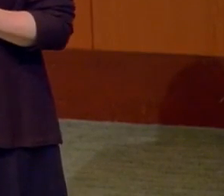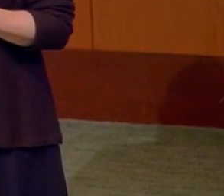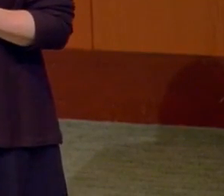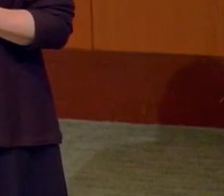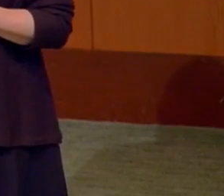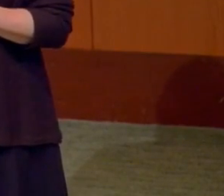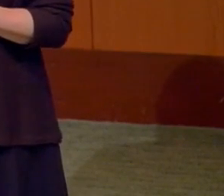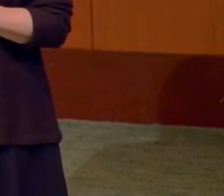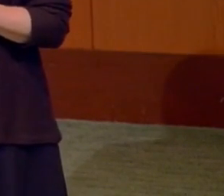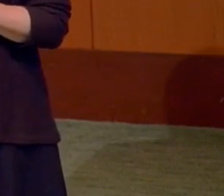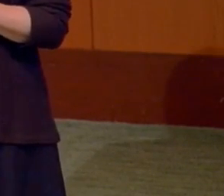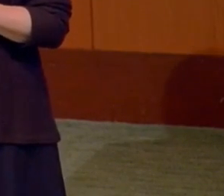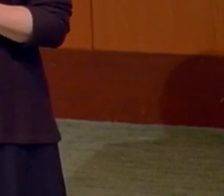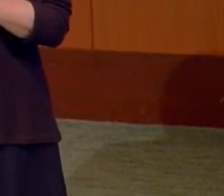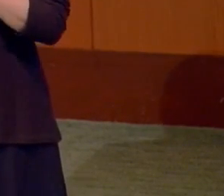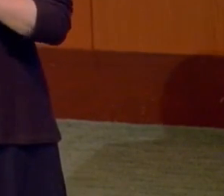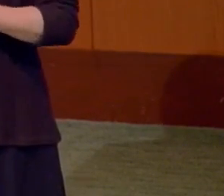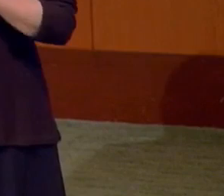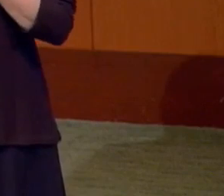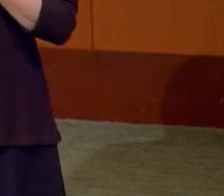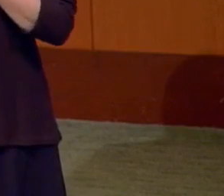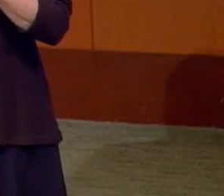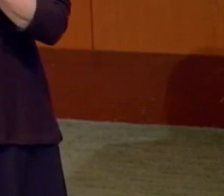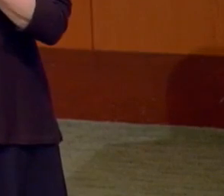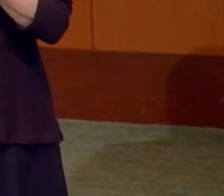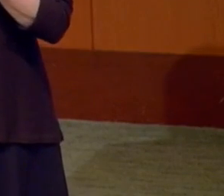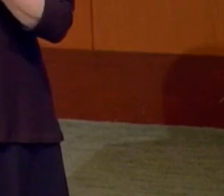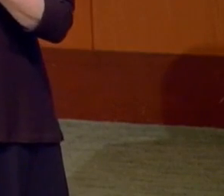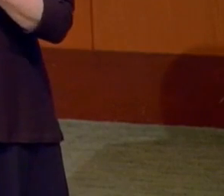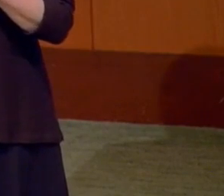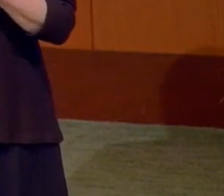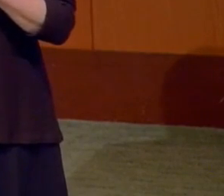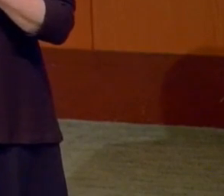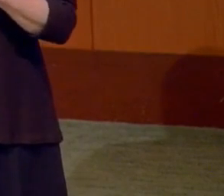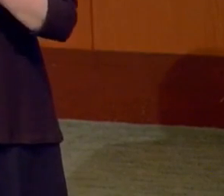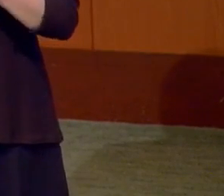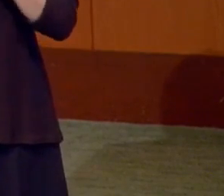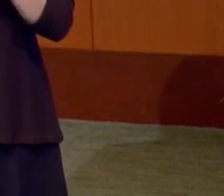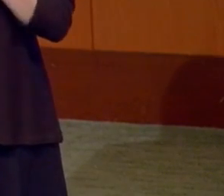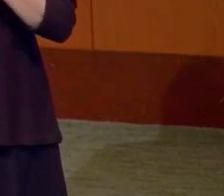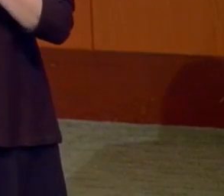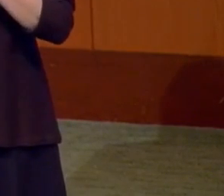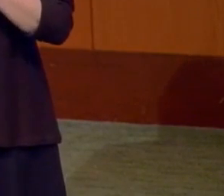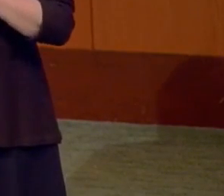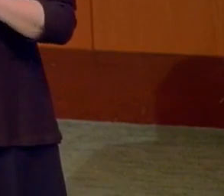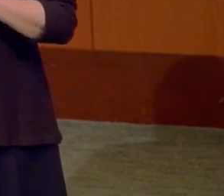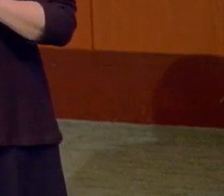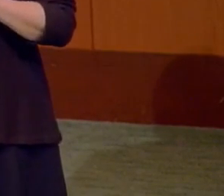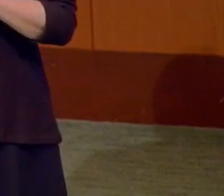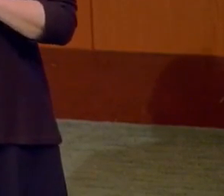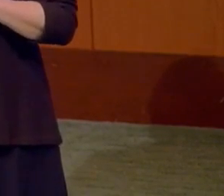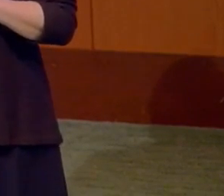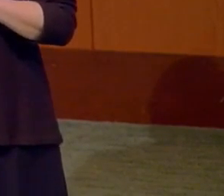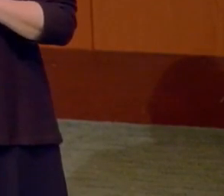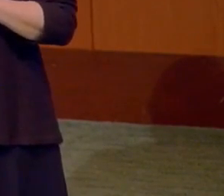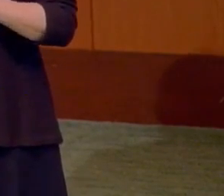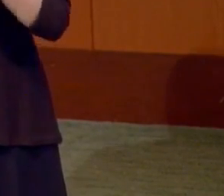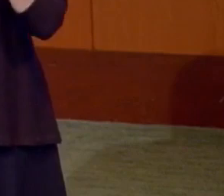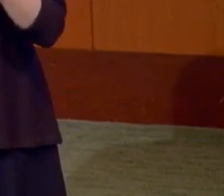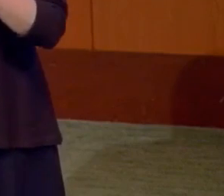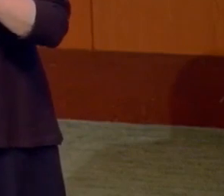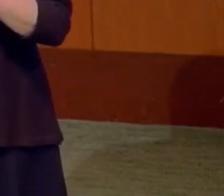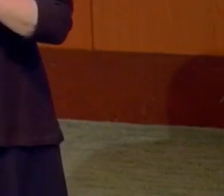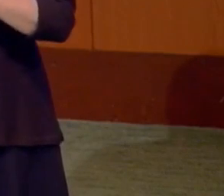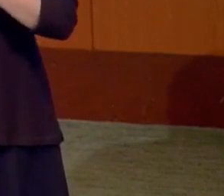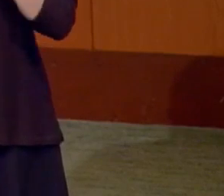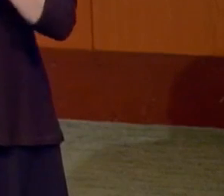He said 2 important things to me in my lifetime. He said that, and he said one time, the only thing I can't do is hear. He said, now, there may be a lot of other things I can't do, but I